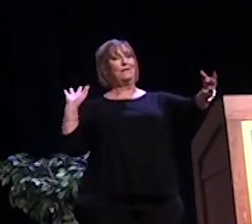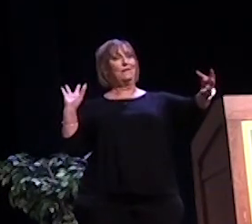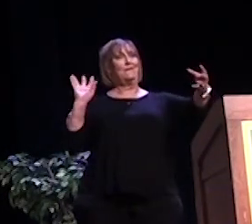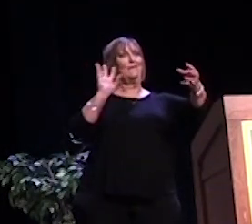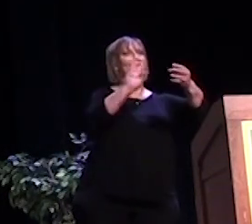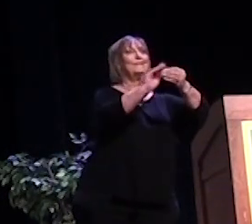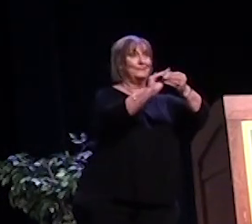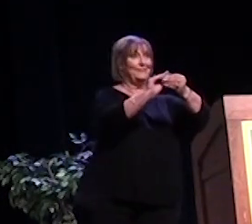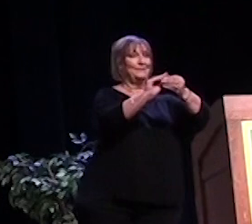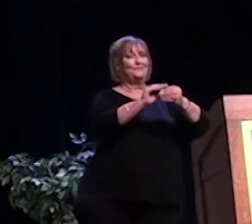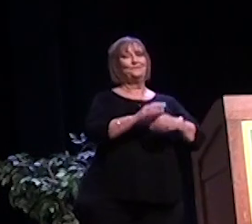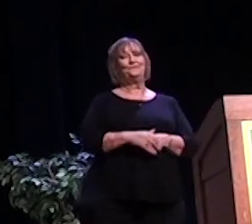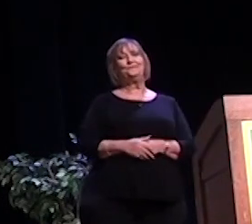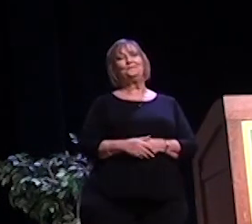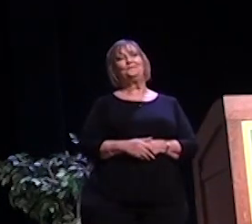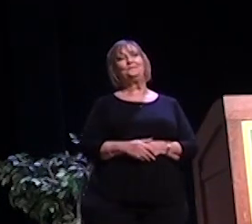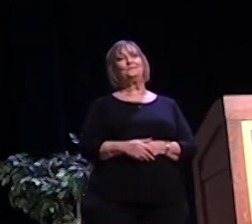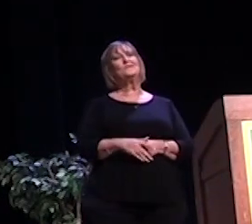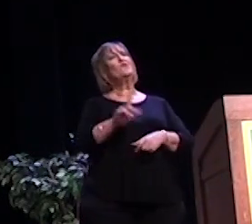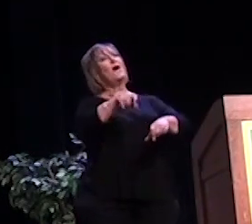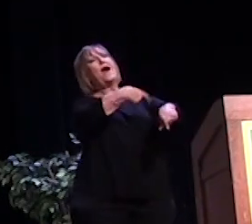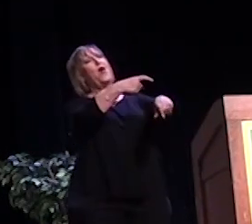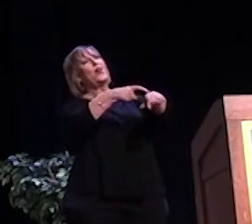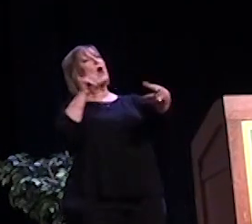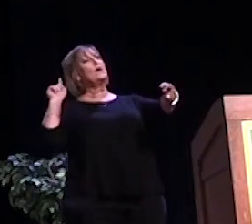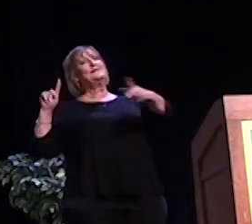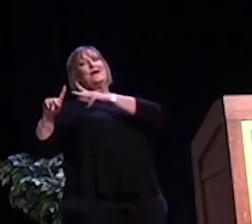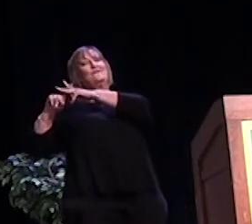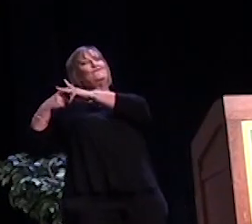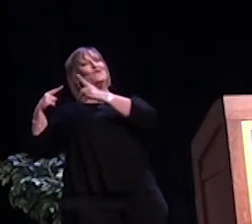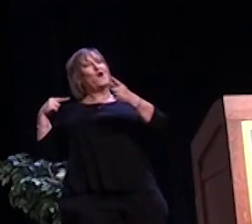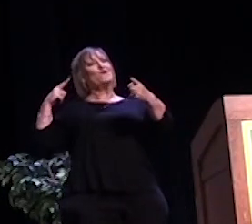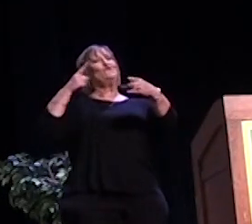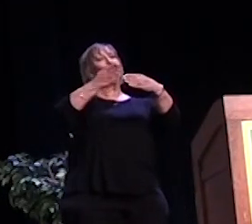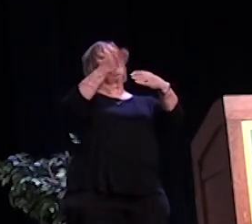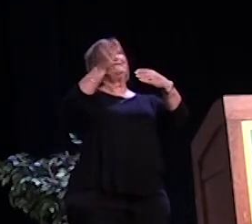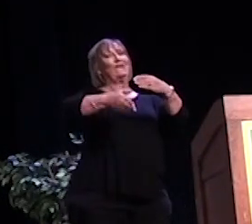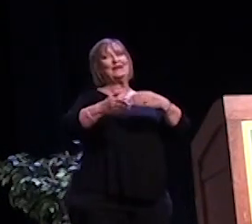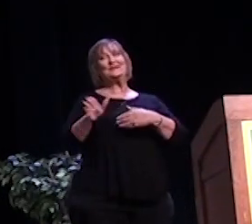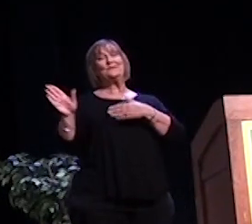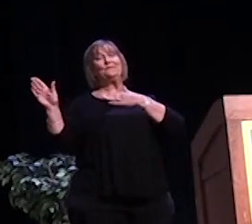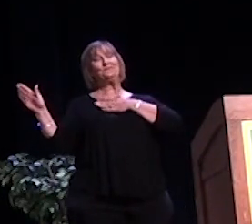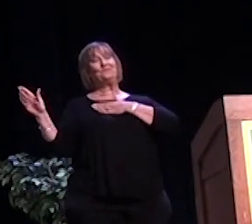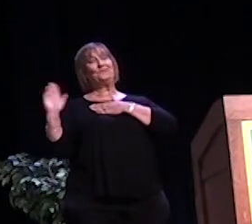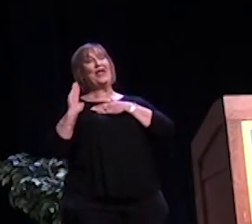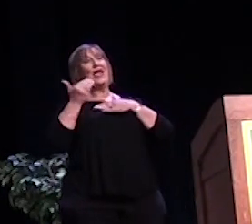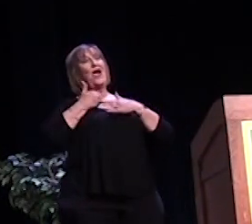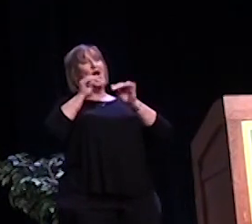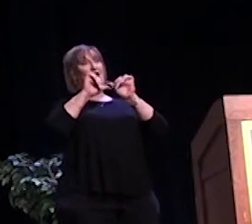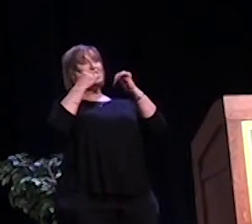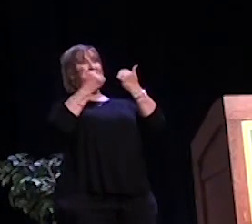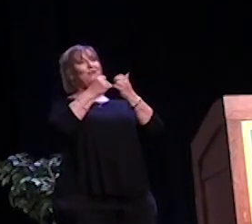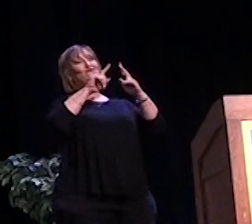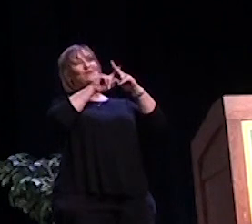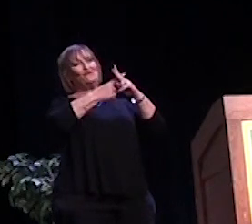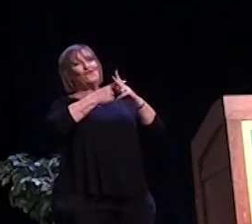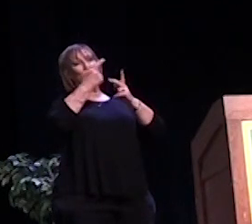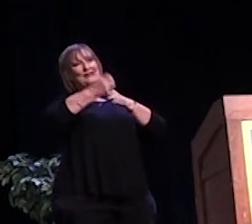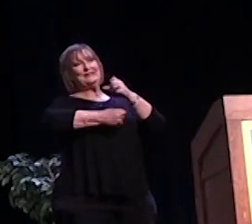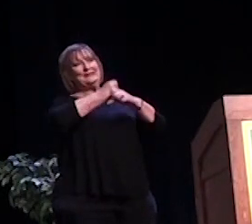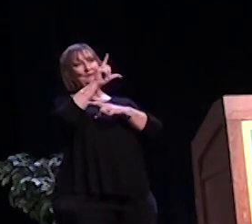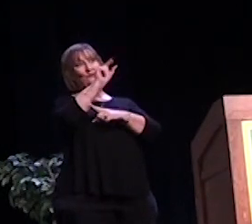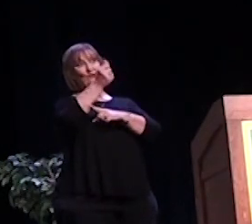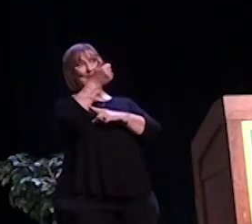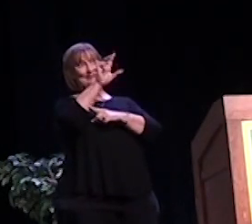Sure. So for us, so our nonprofit was started in 2017 with the